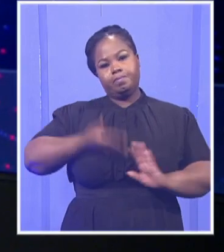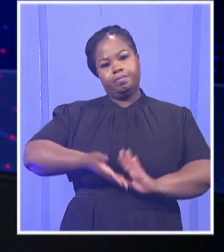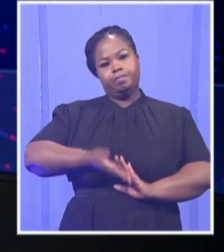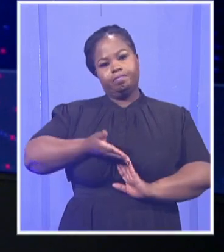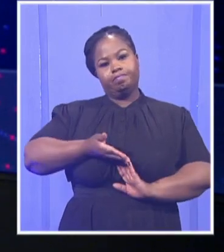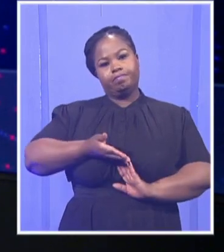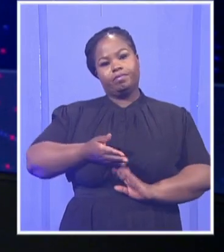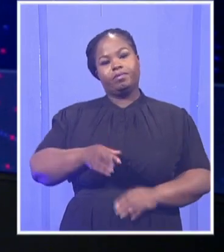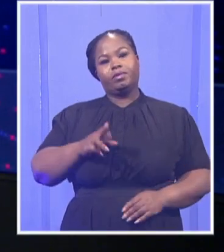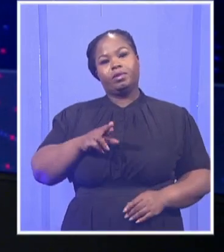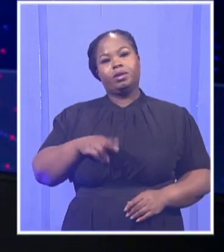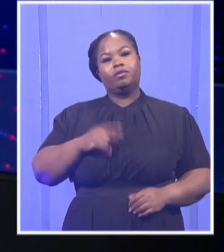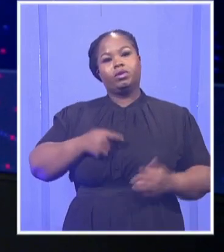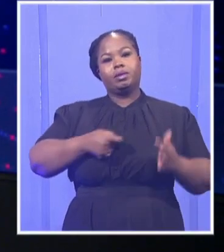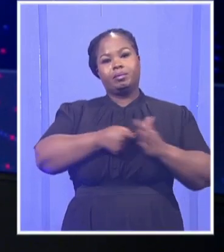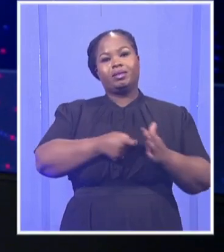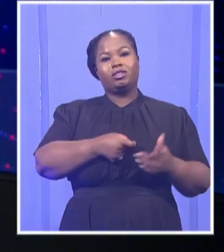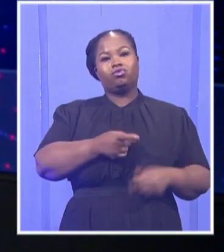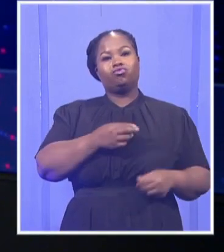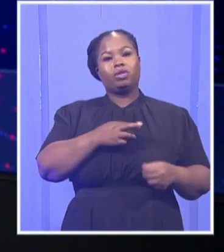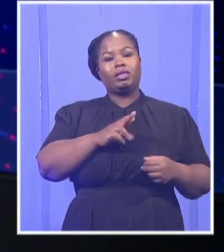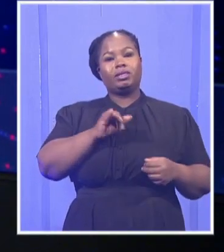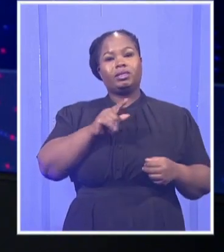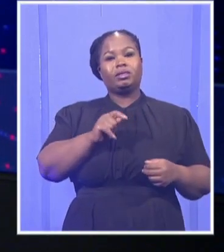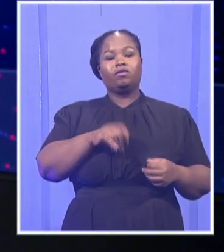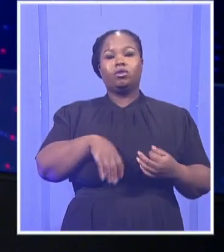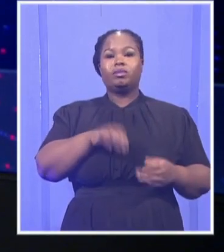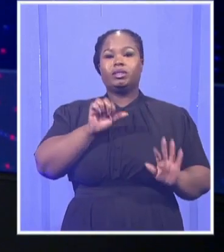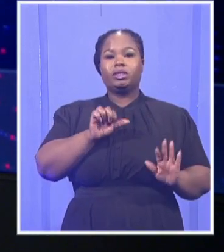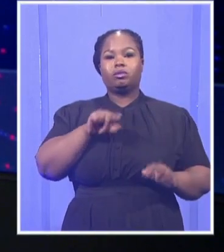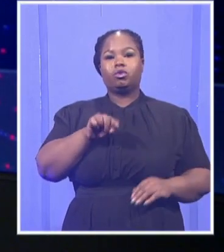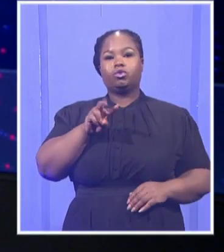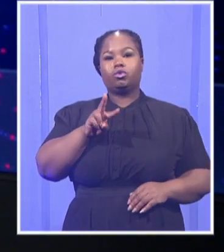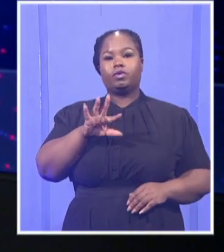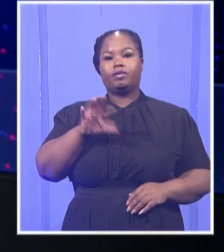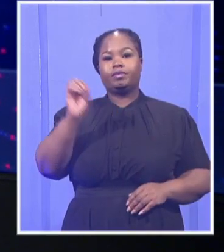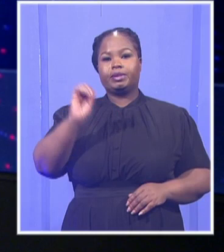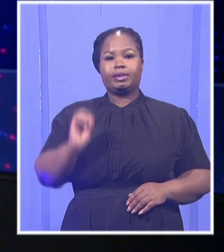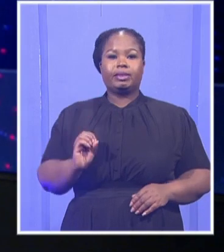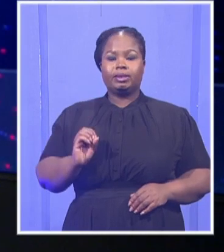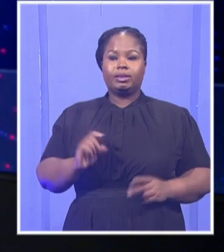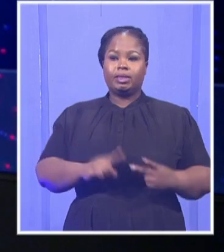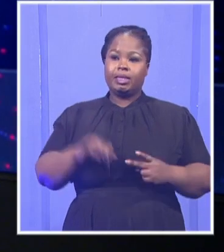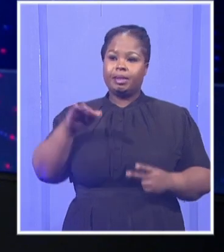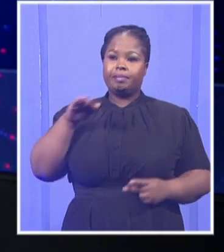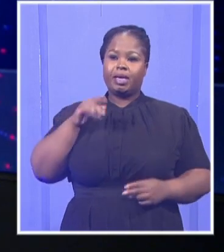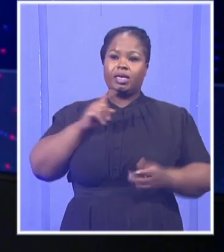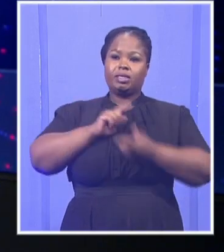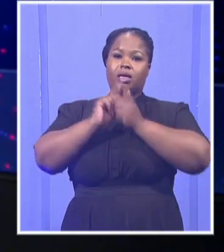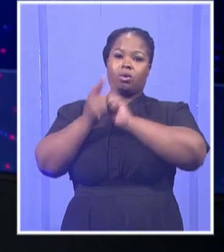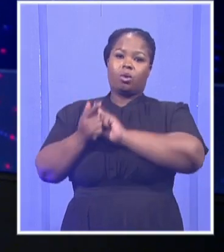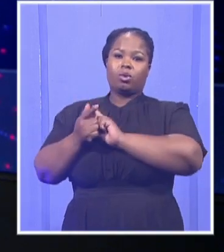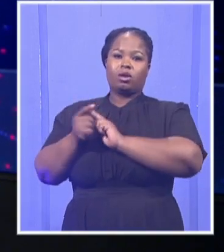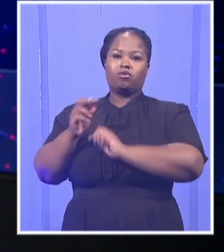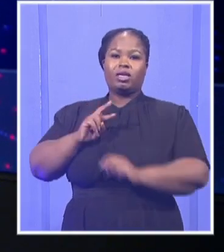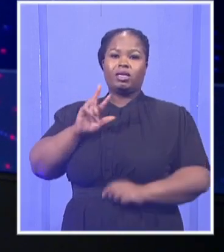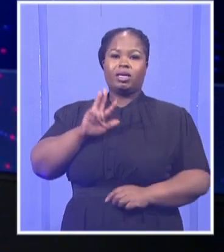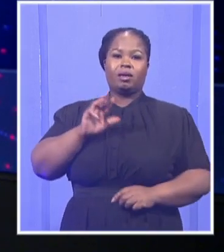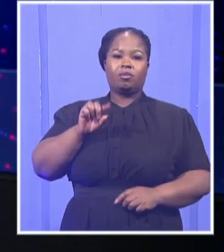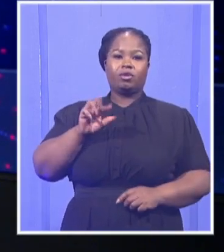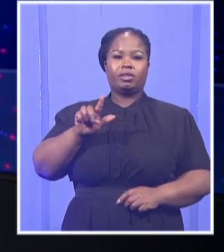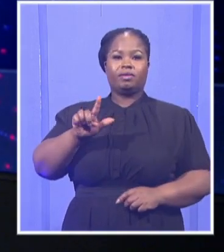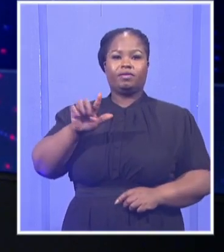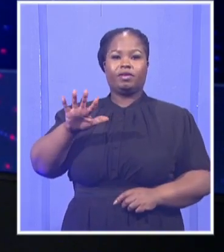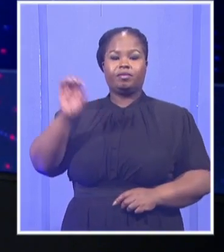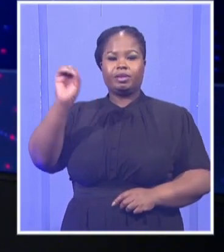the repurchase rate to 6.25% and the bank's prime lending rate to